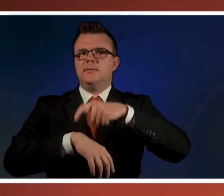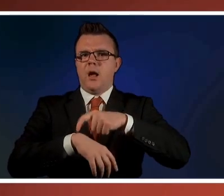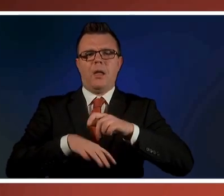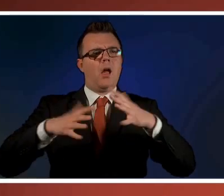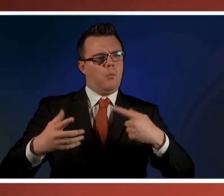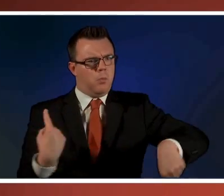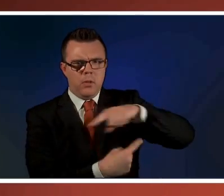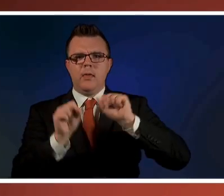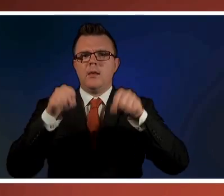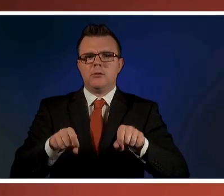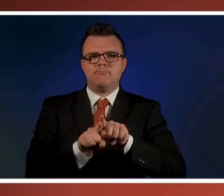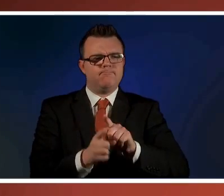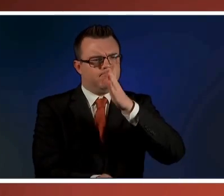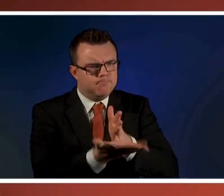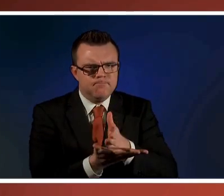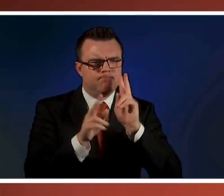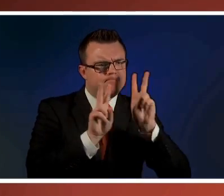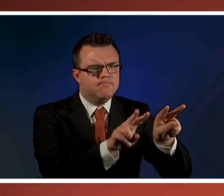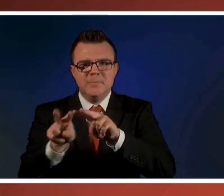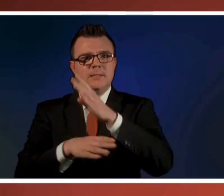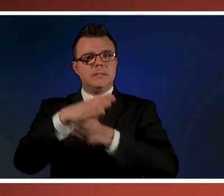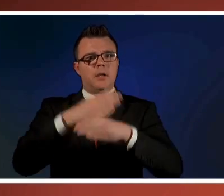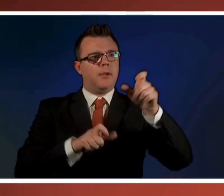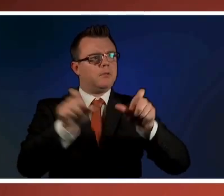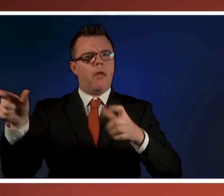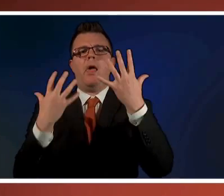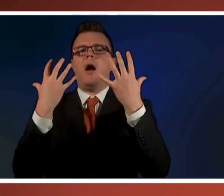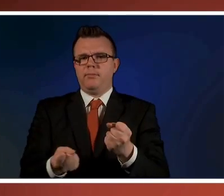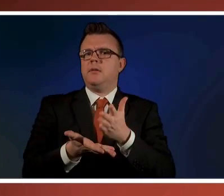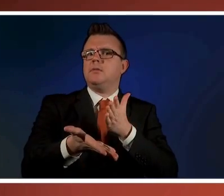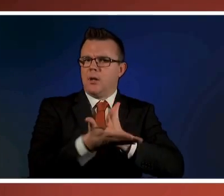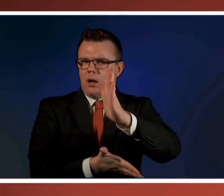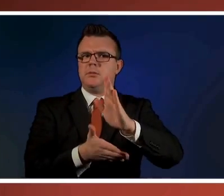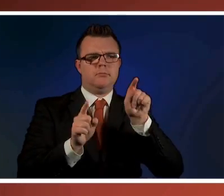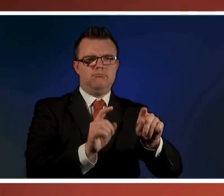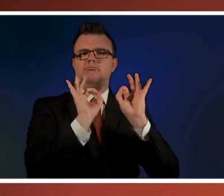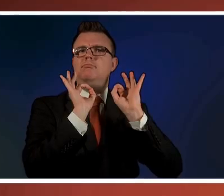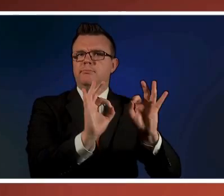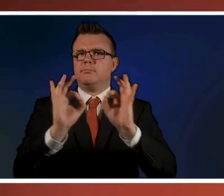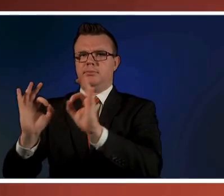80 million citizens with disabilities in these times of crisis.